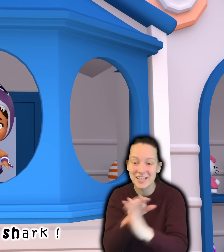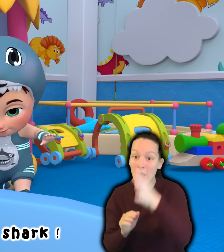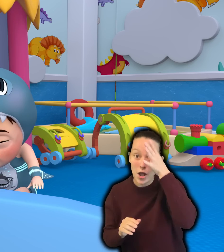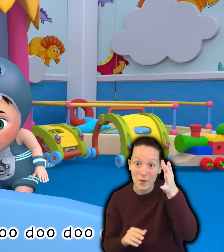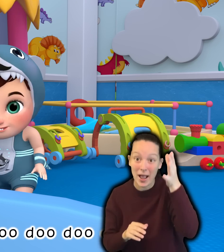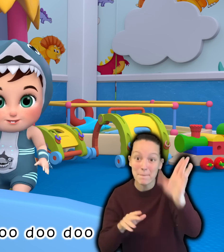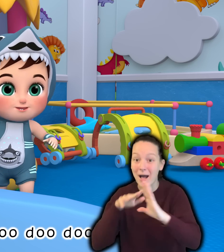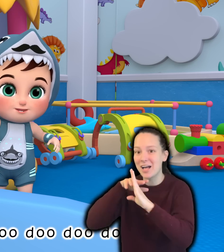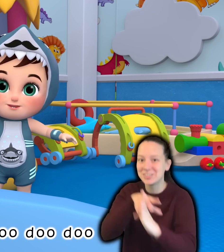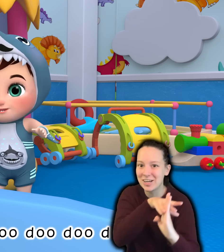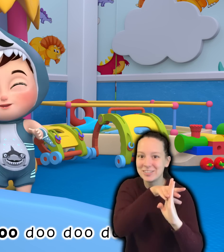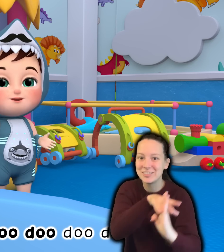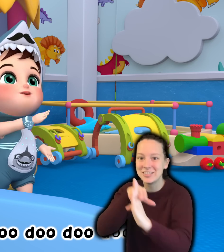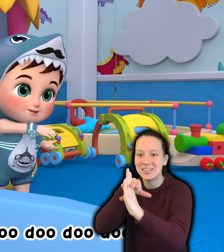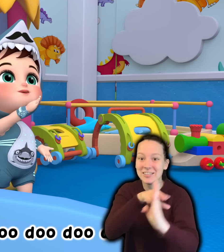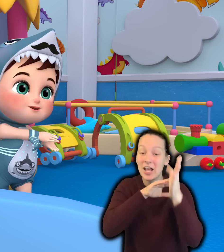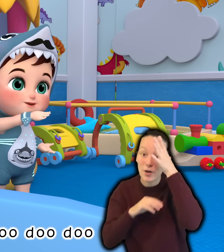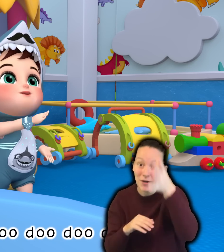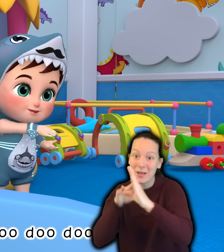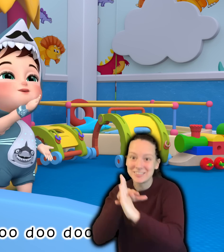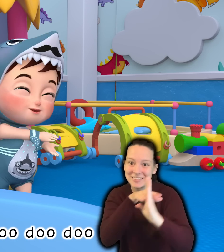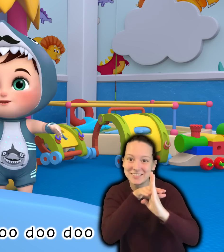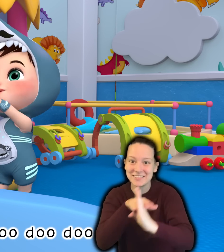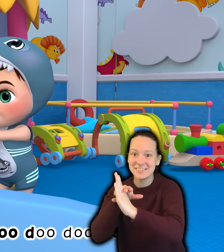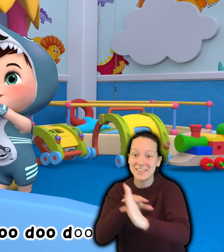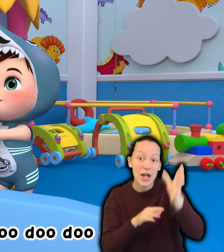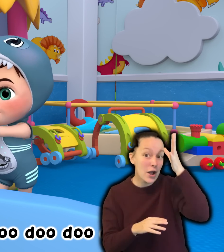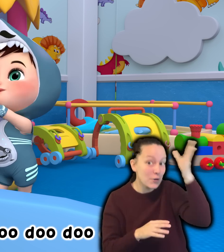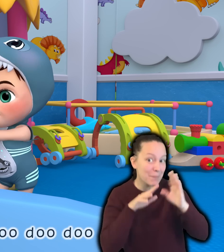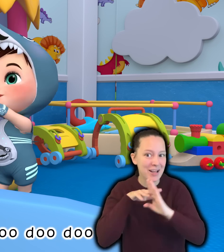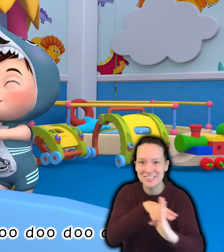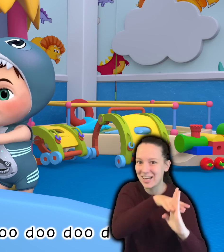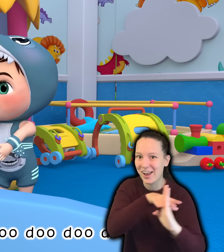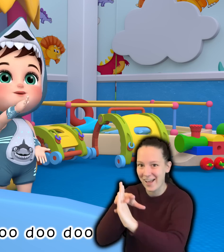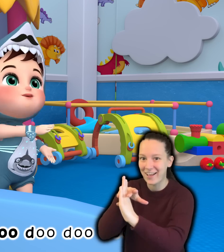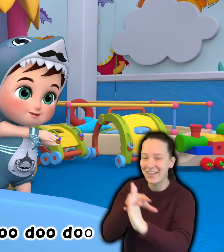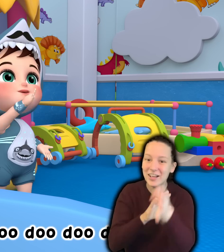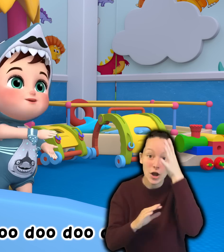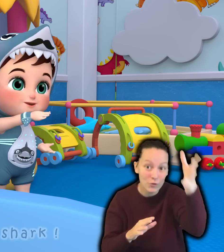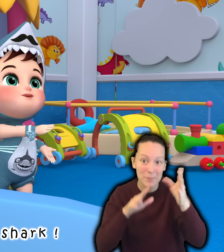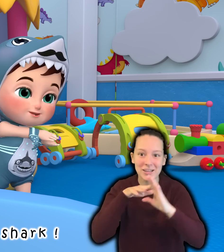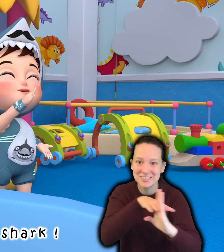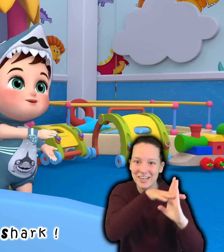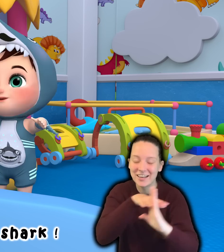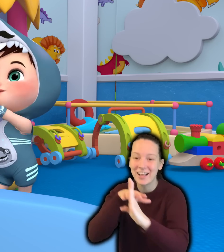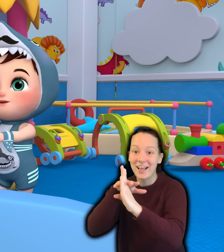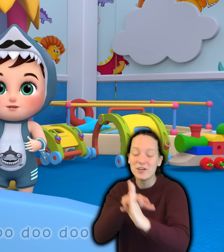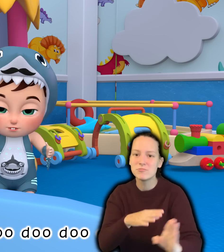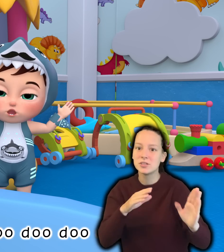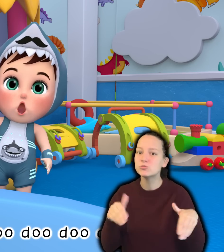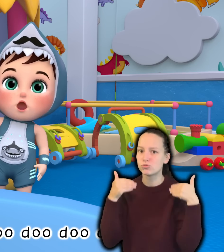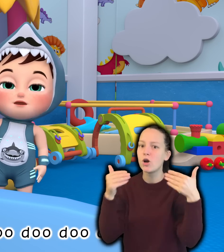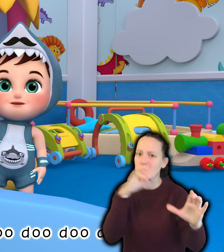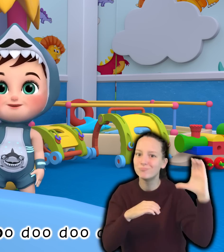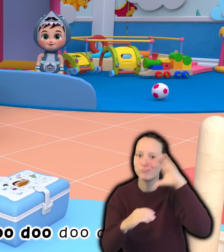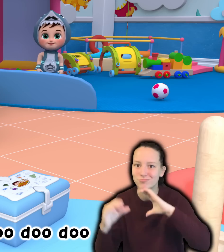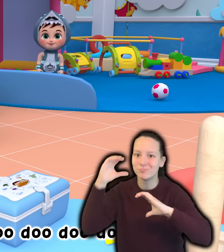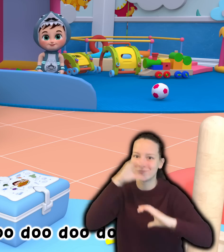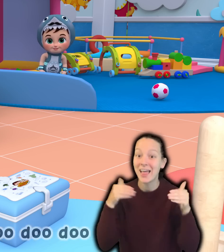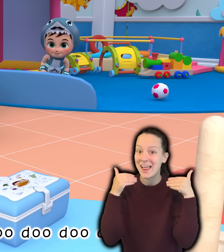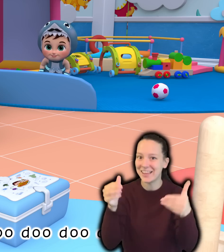shark. Grandpa shark, grandpa shark, grandpa shark, grandpa shark. Let's go